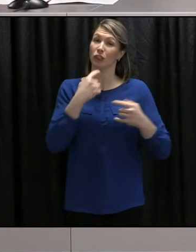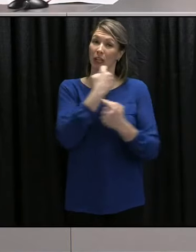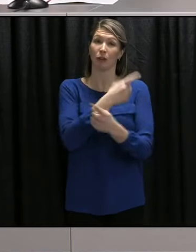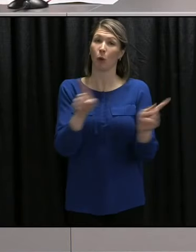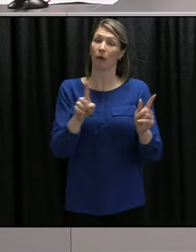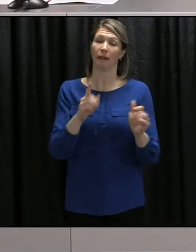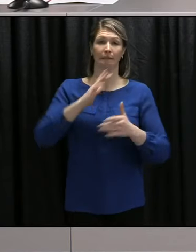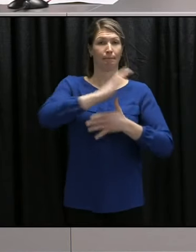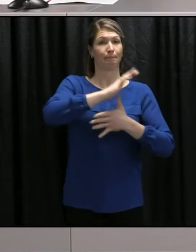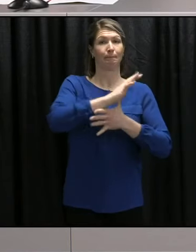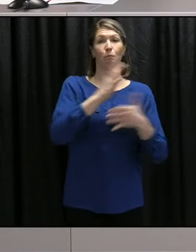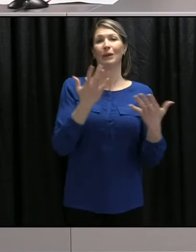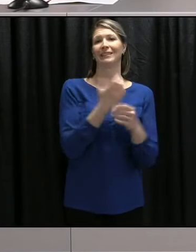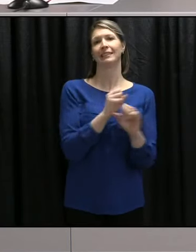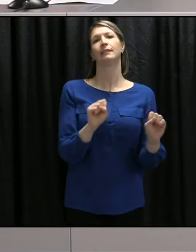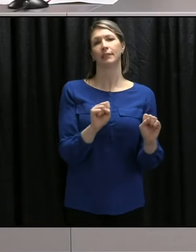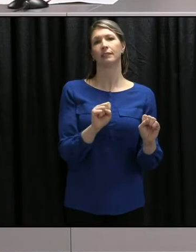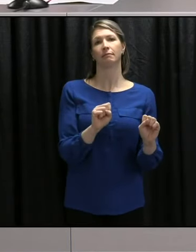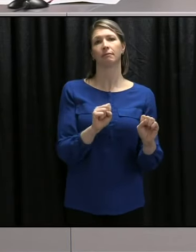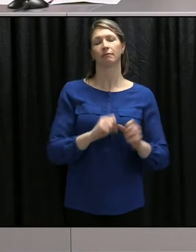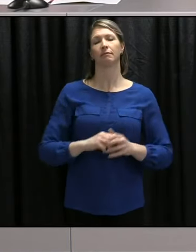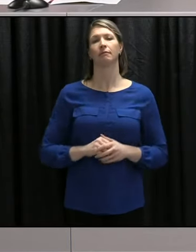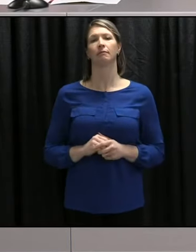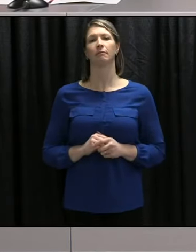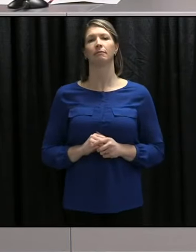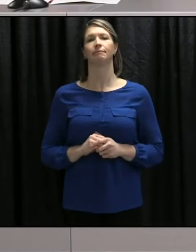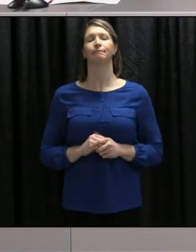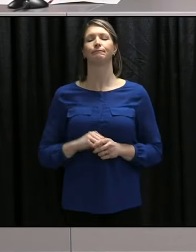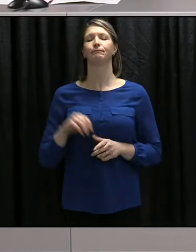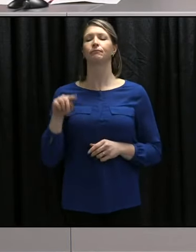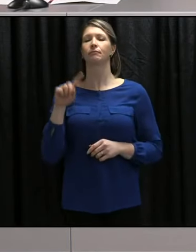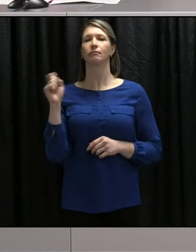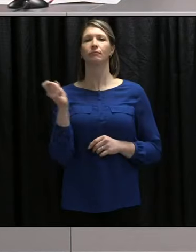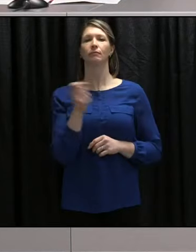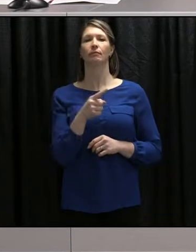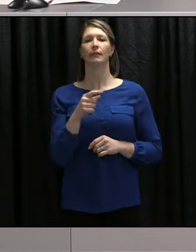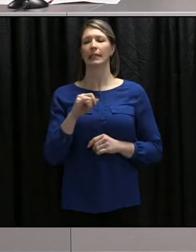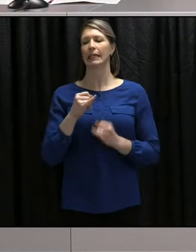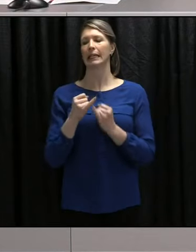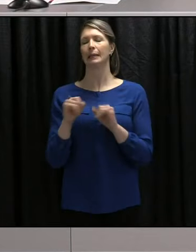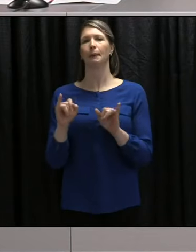Our next questions are from Drew Brown of The Independent. Please go ahead.